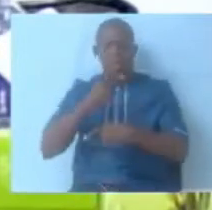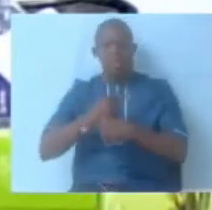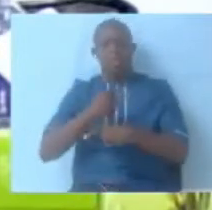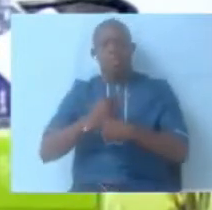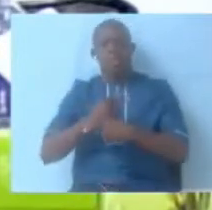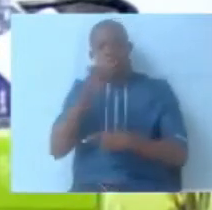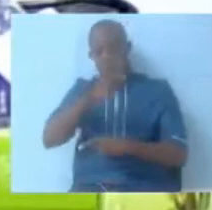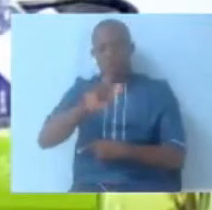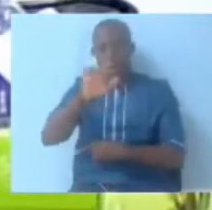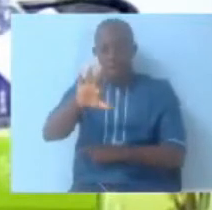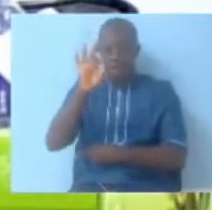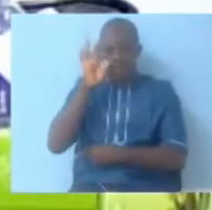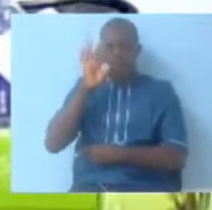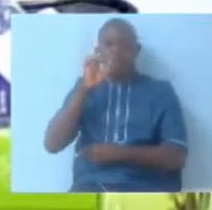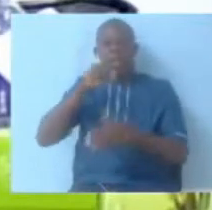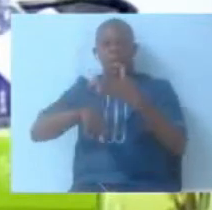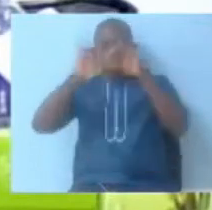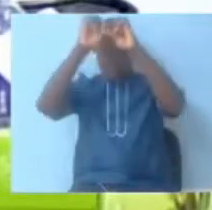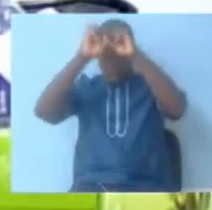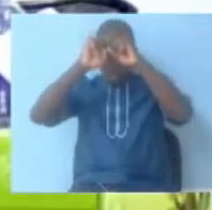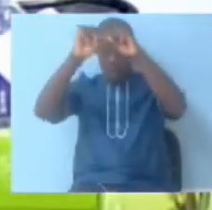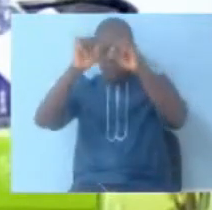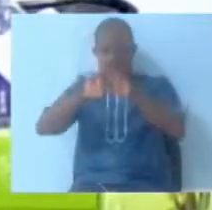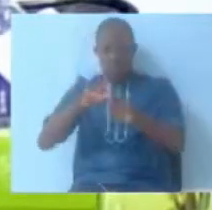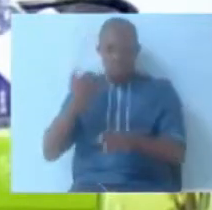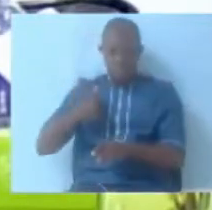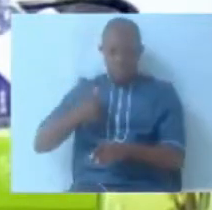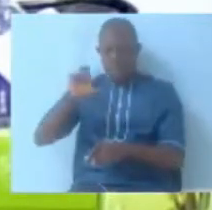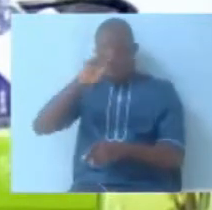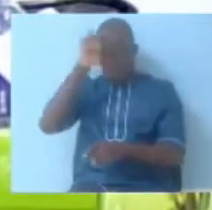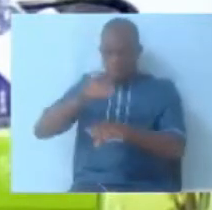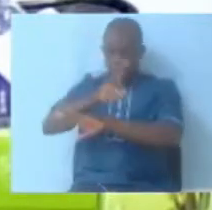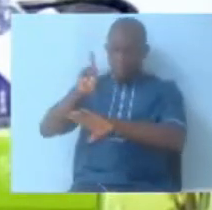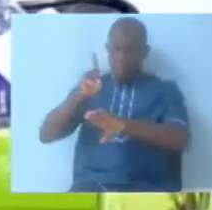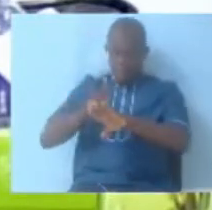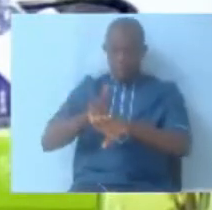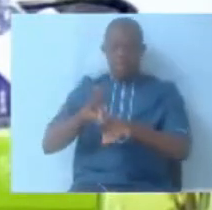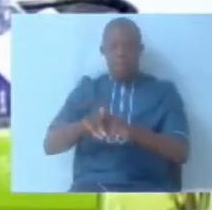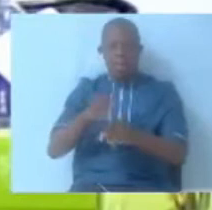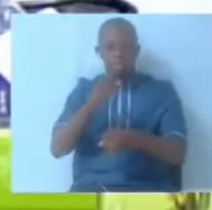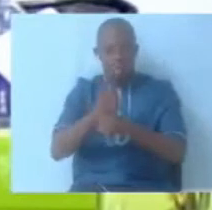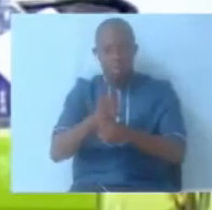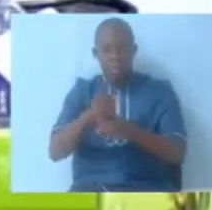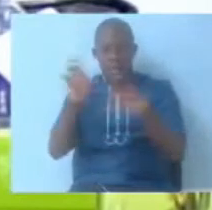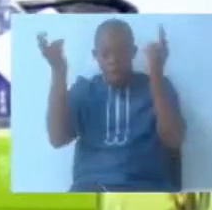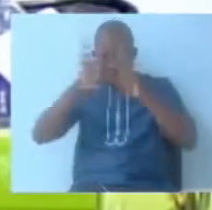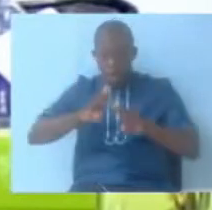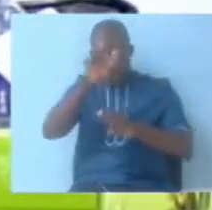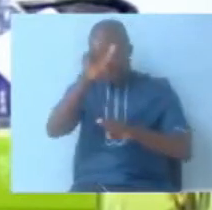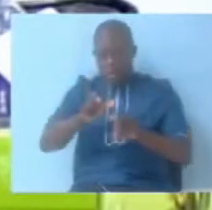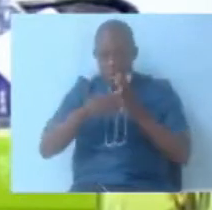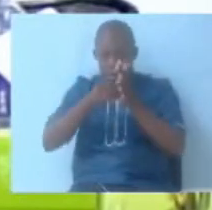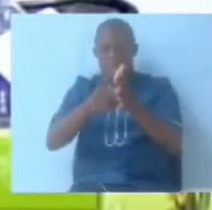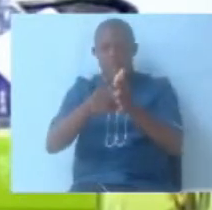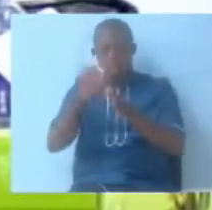government public service as a magistrate, first class magistrate. Nseta nambari nata duko soto mansabundala nketa magistrate